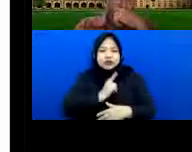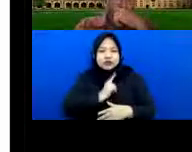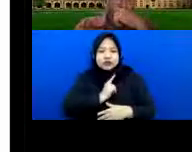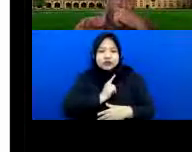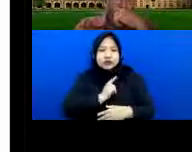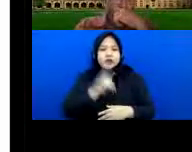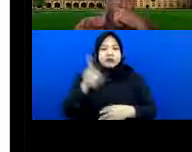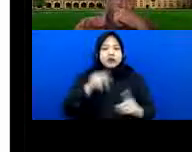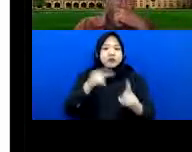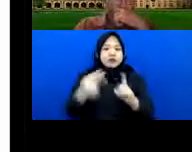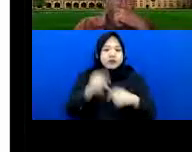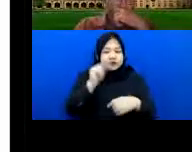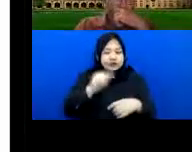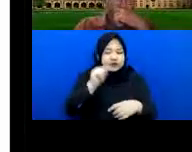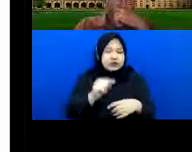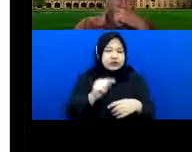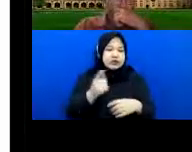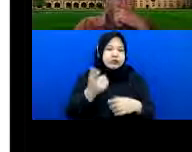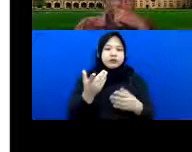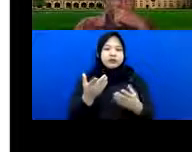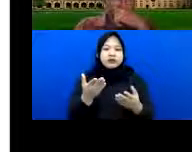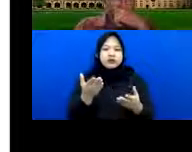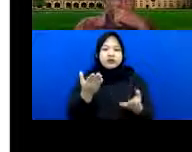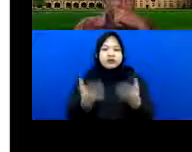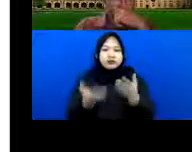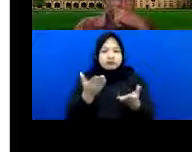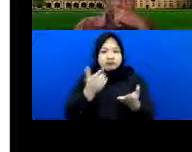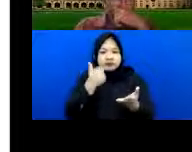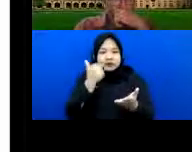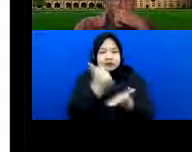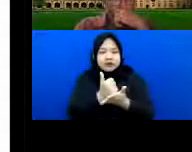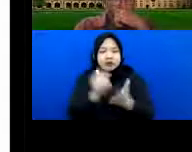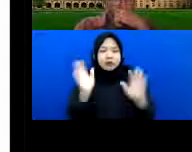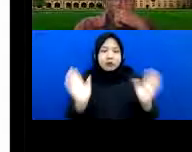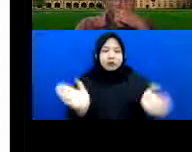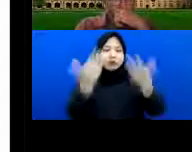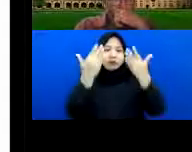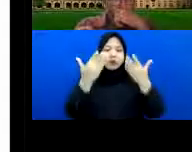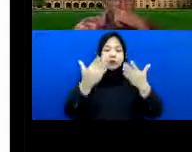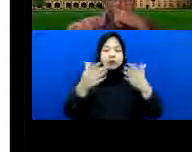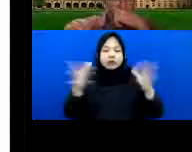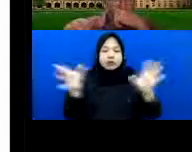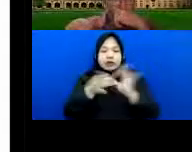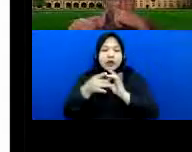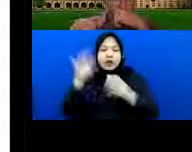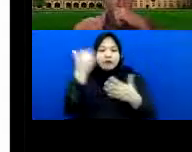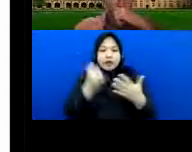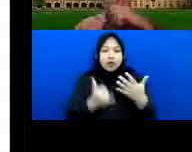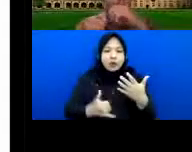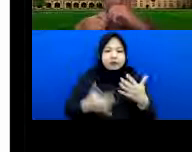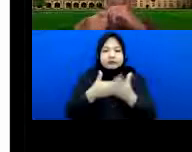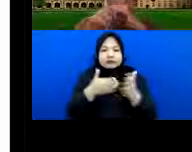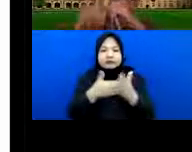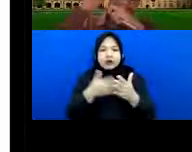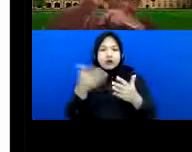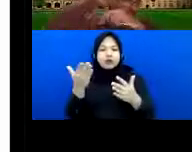their perspectives is considerably important to establish a more comprehensive evaluation of barriers in